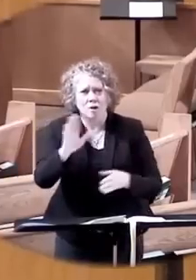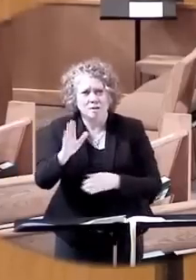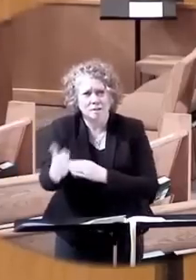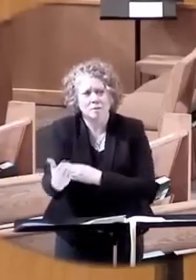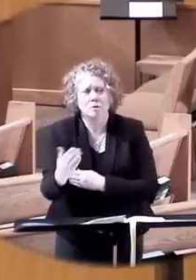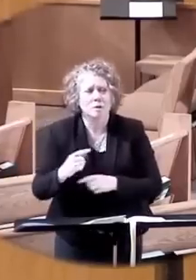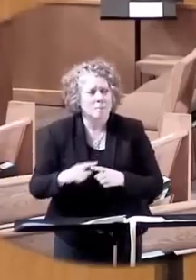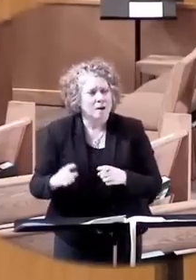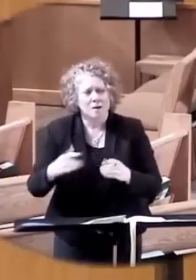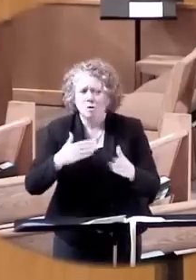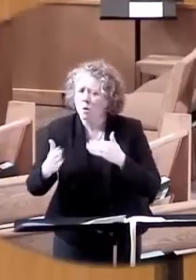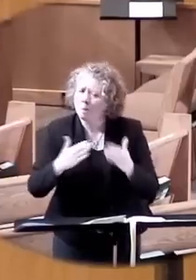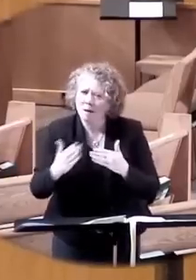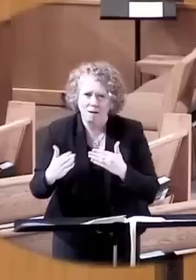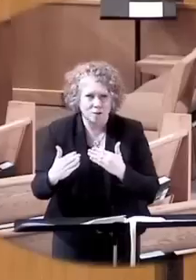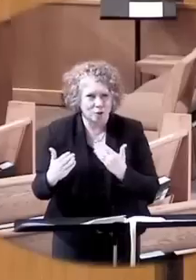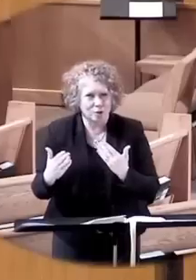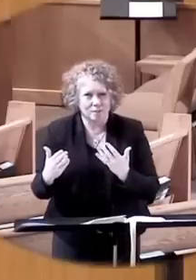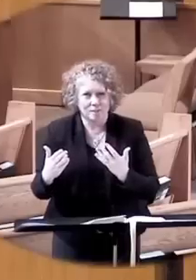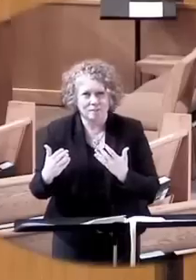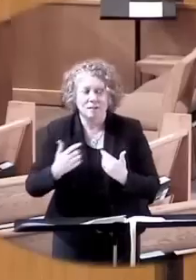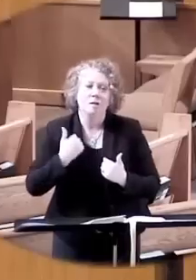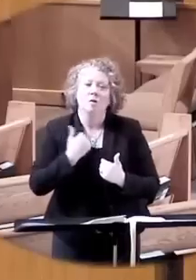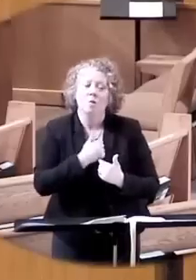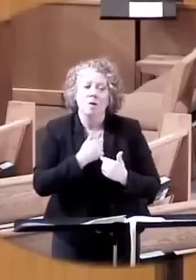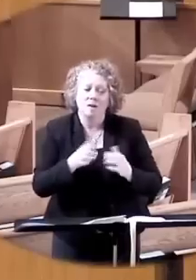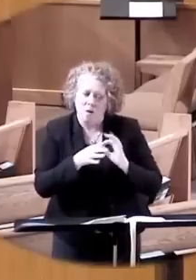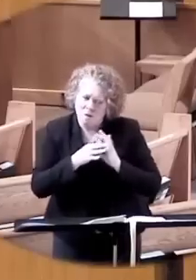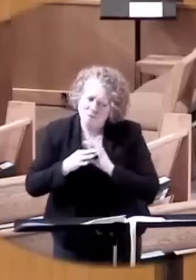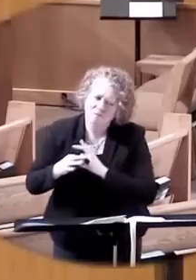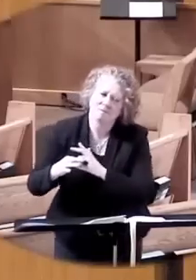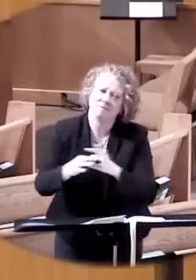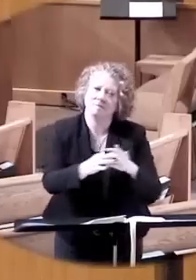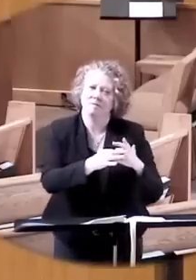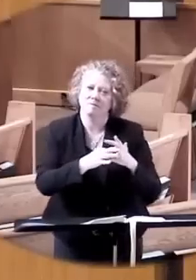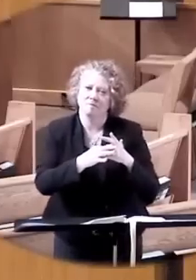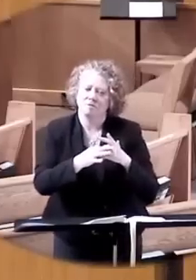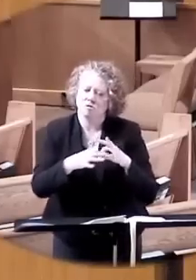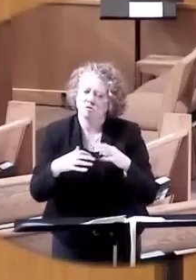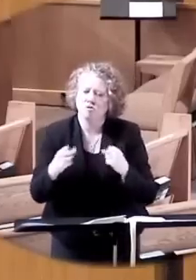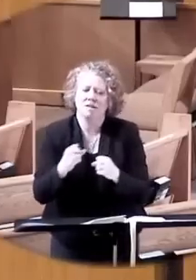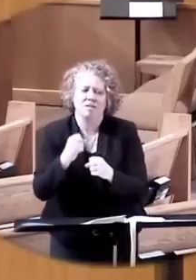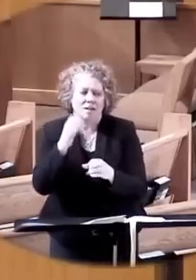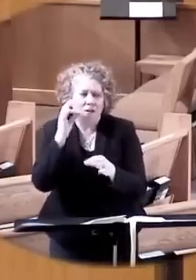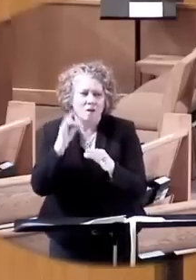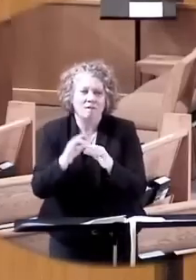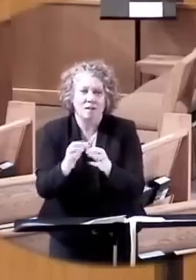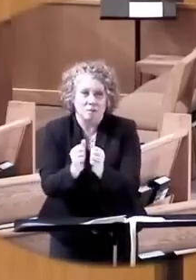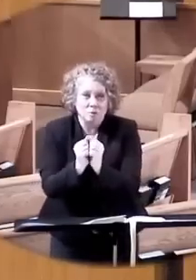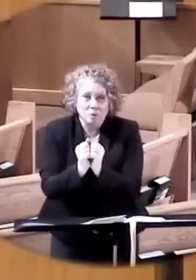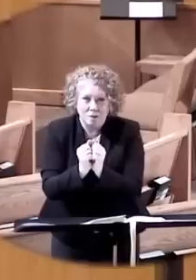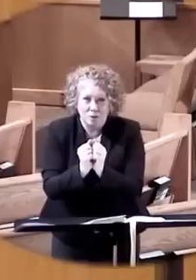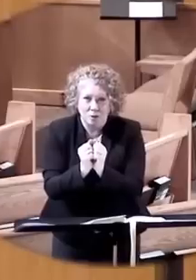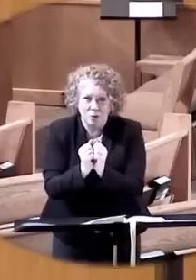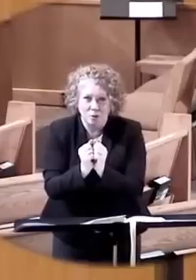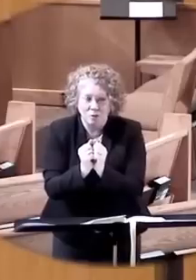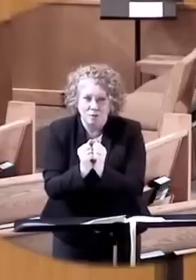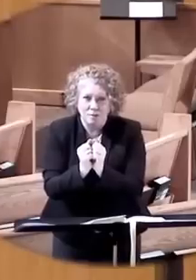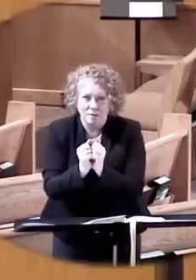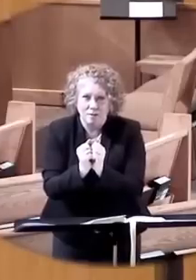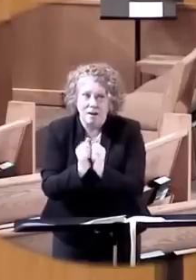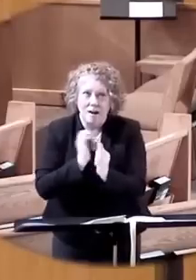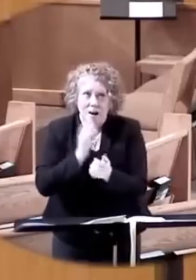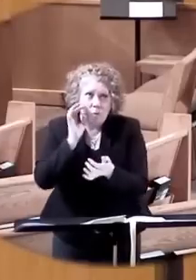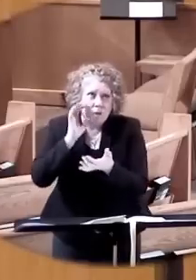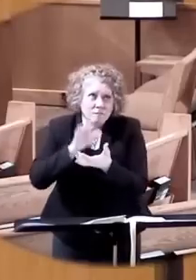brothers and sisters, to sustain our faith and to deepen and renew our faith in the power of God